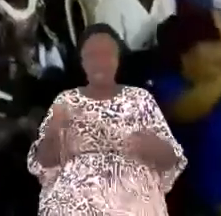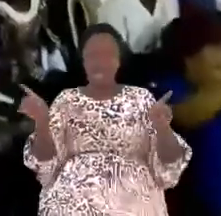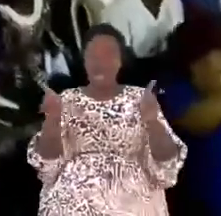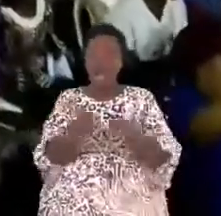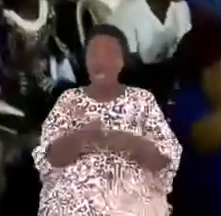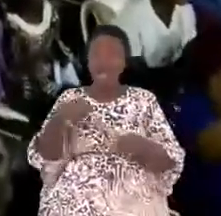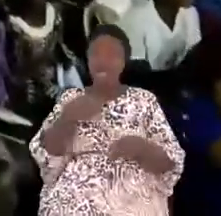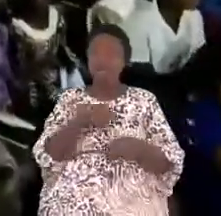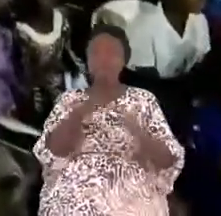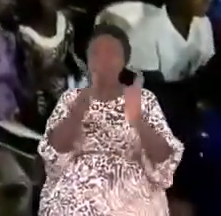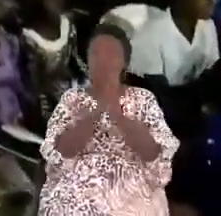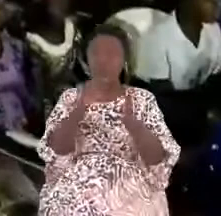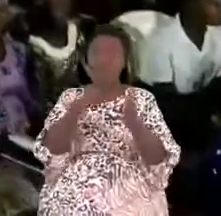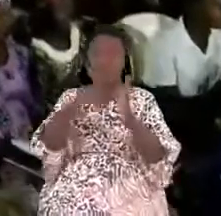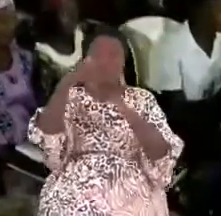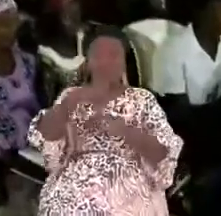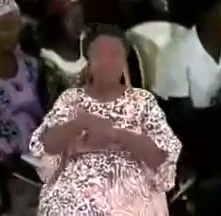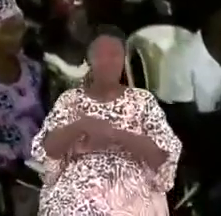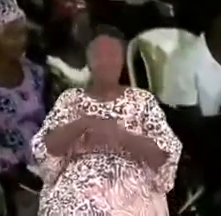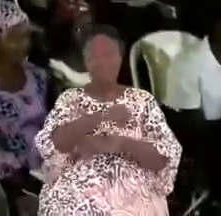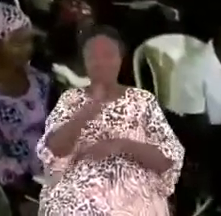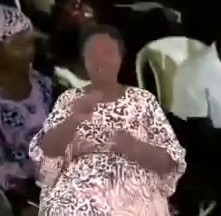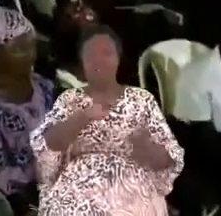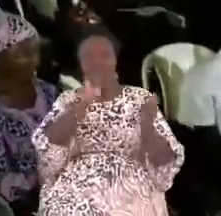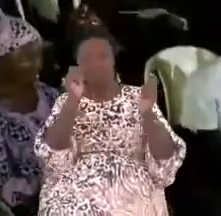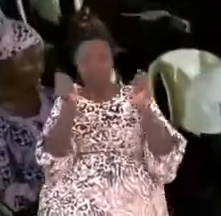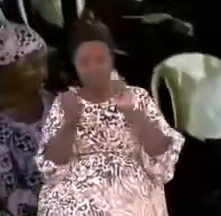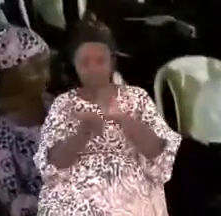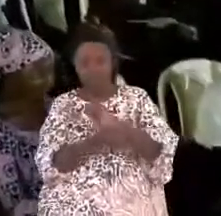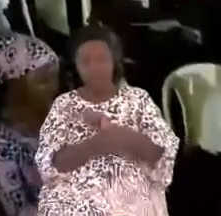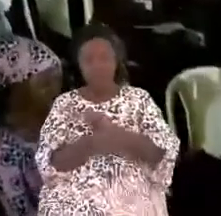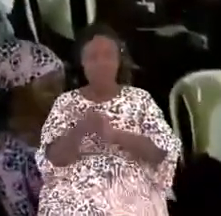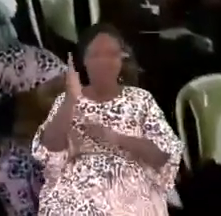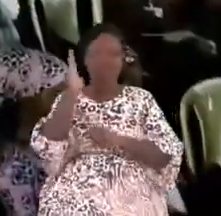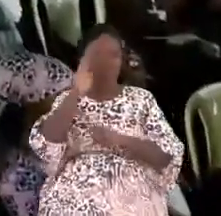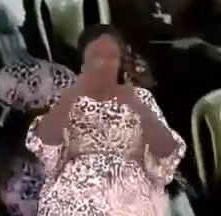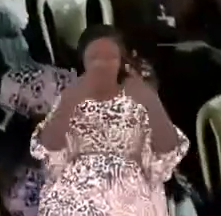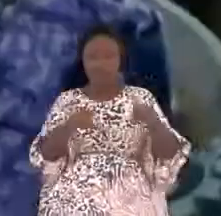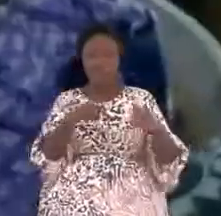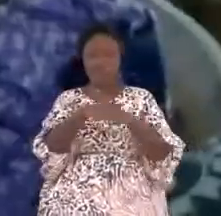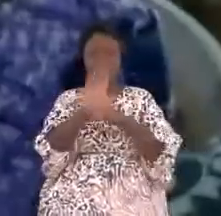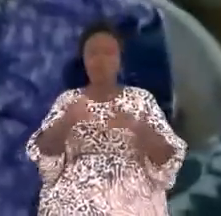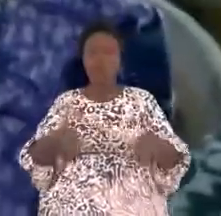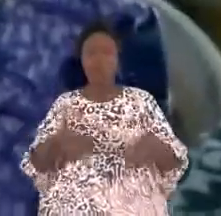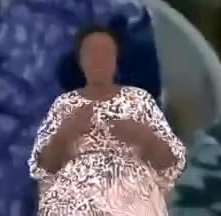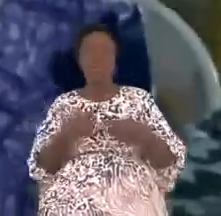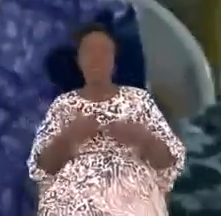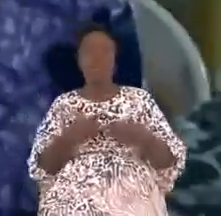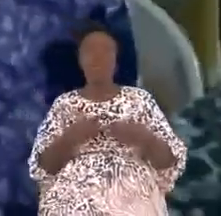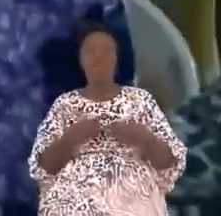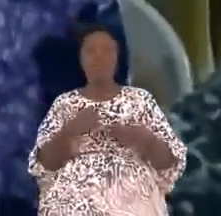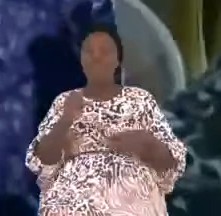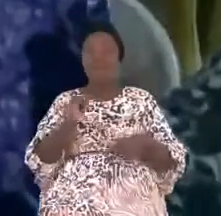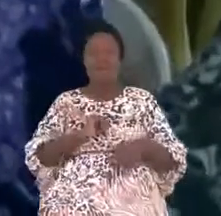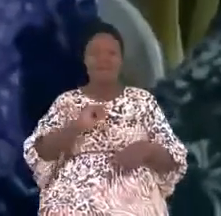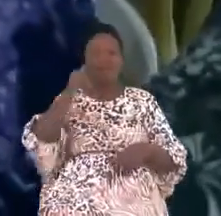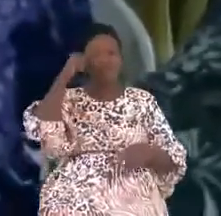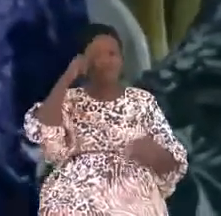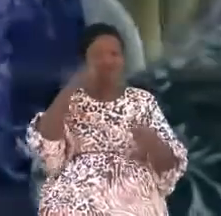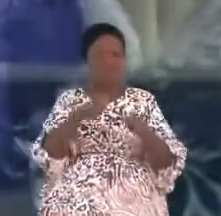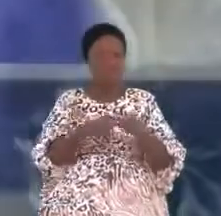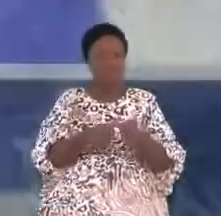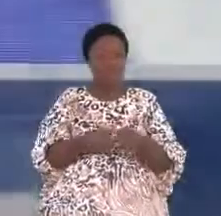tonight a change will take place in your life i remember i